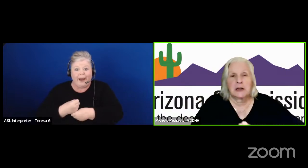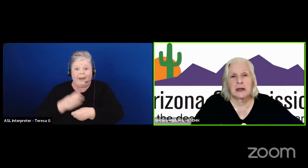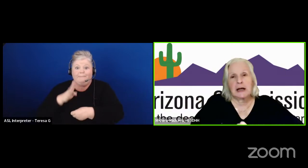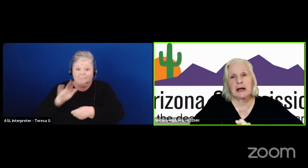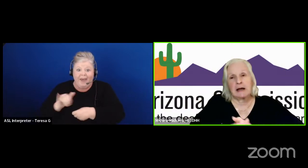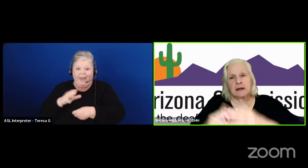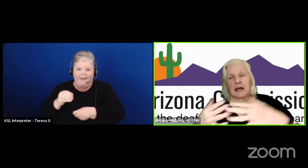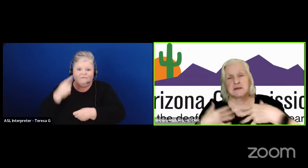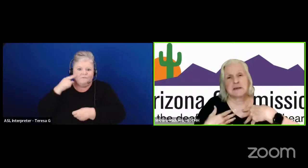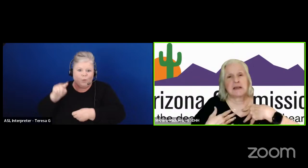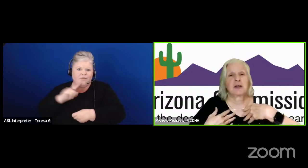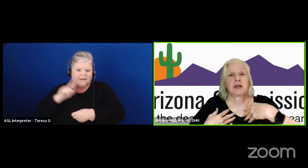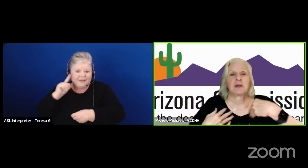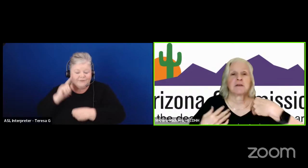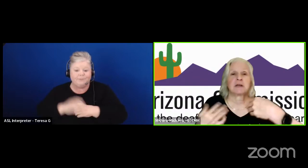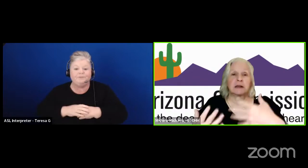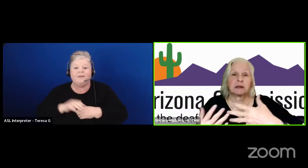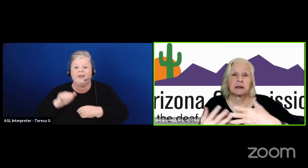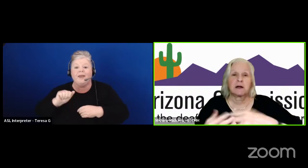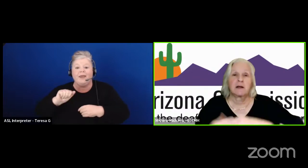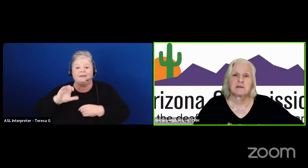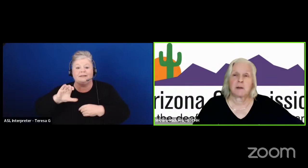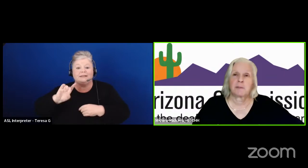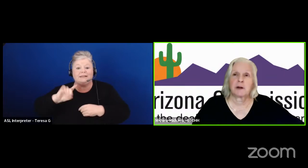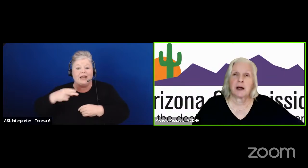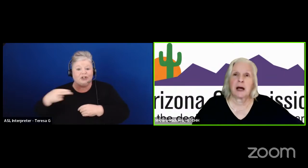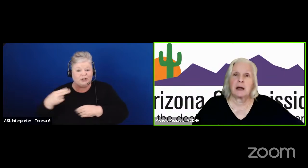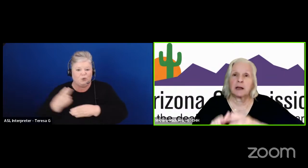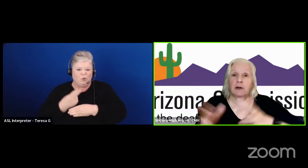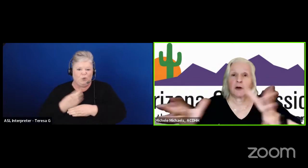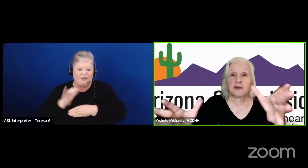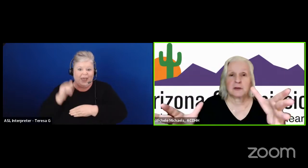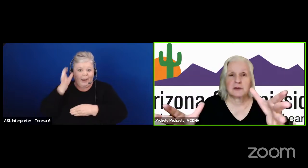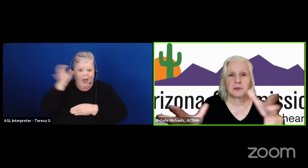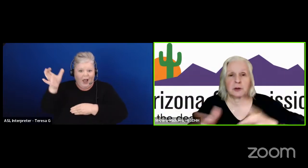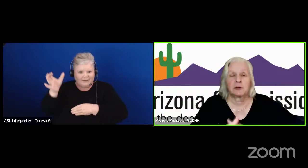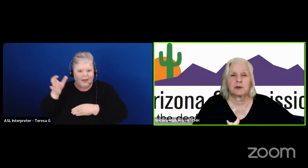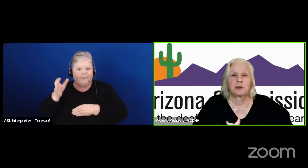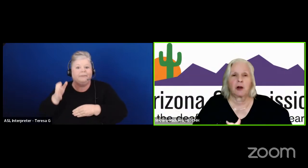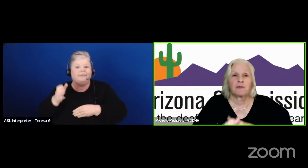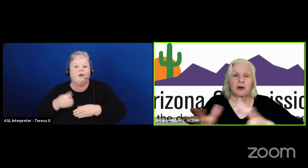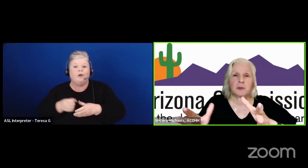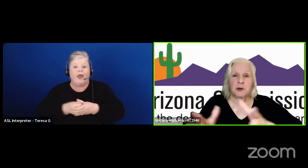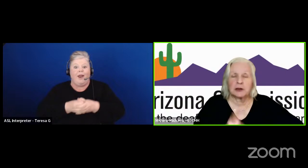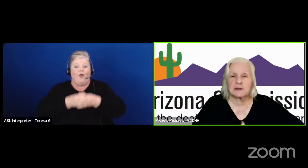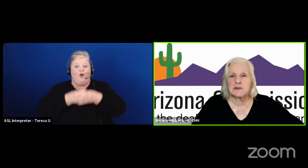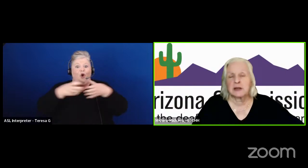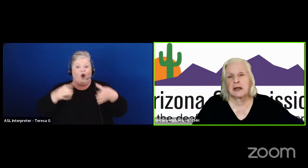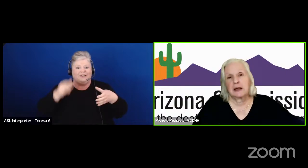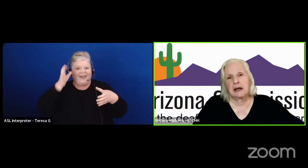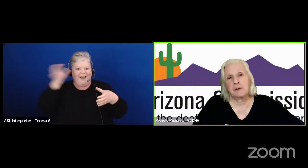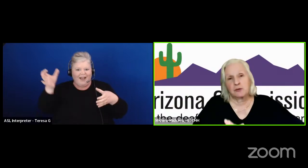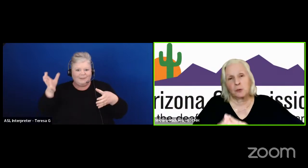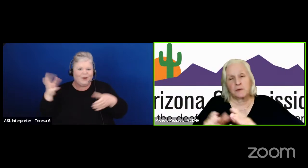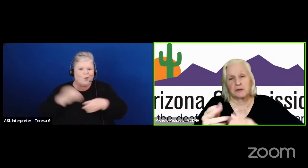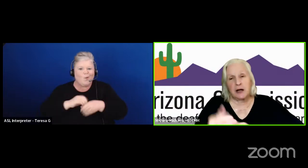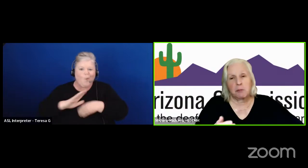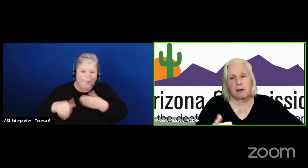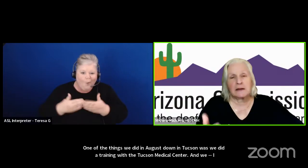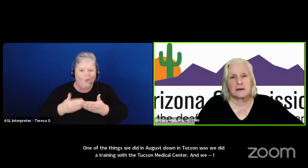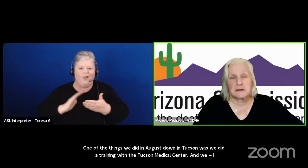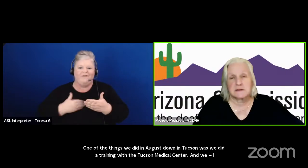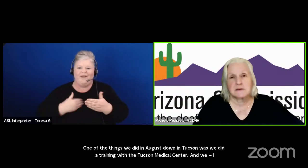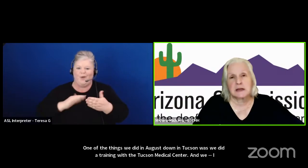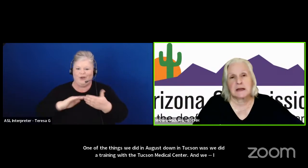deaf. And ACDHH has taken that concept and enlarged it to include all of our communities. And so we've